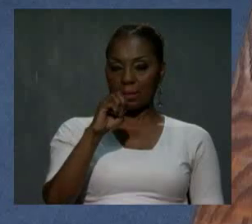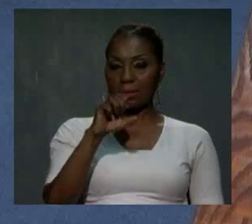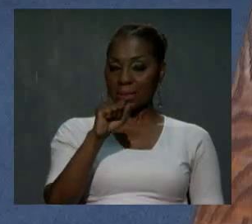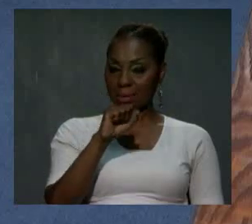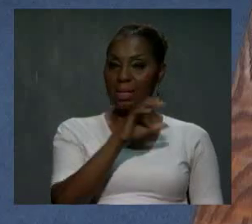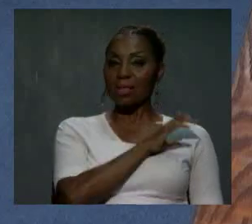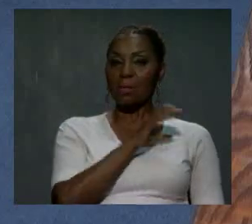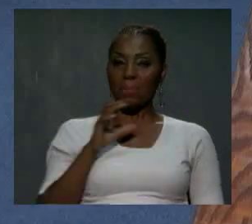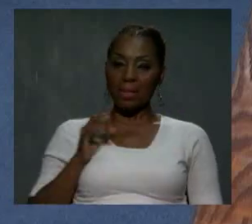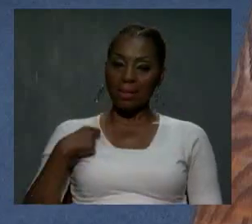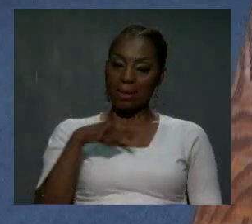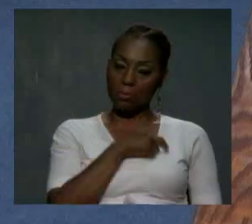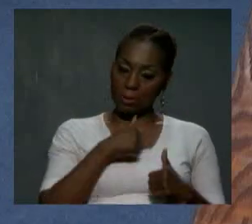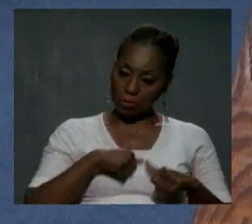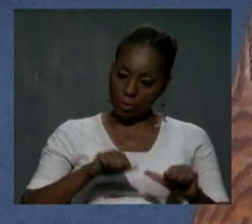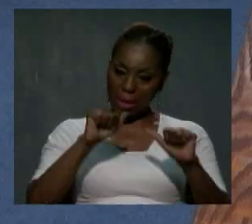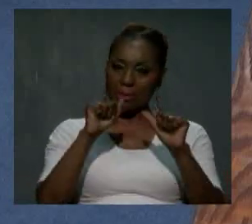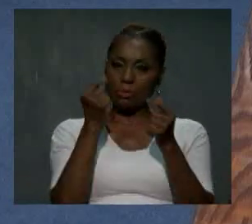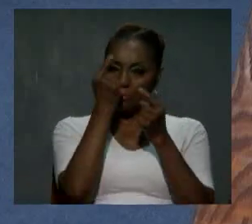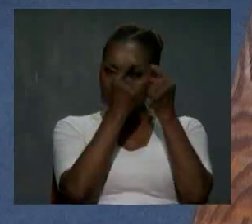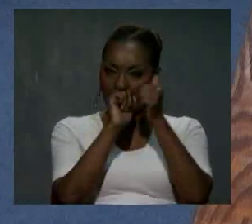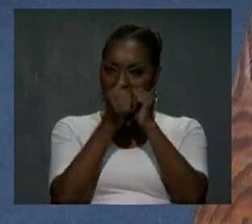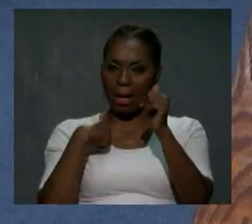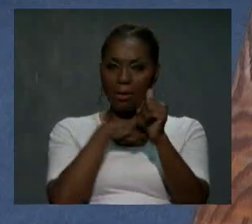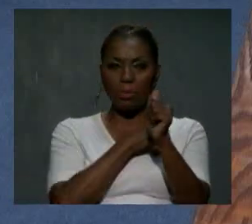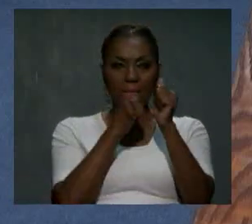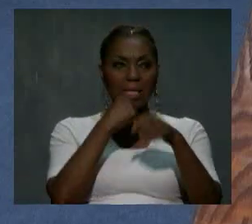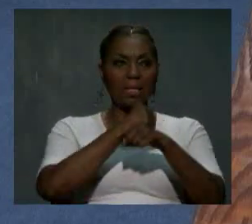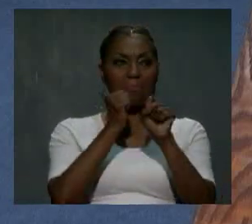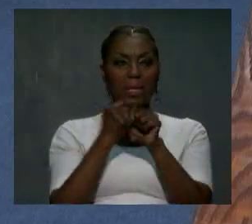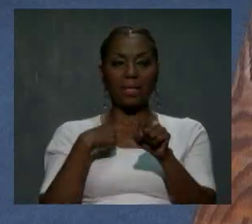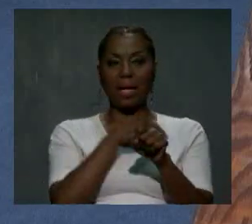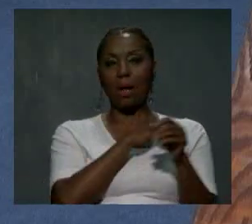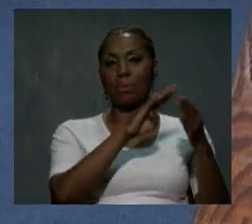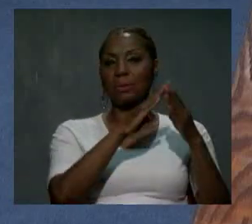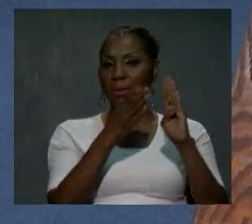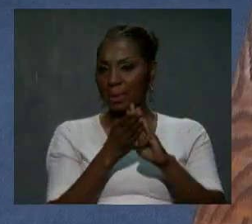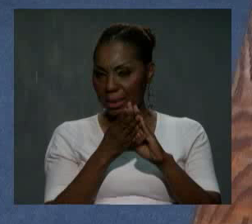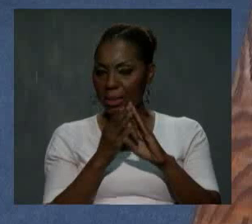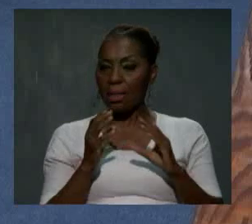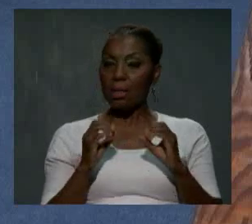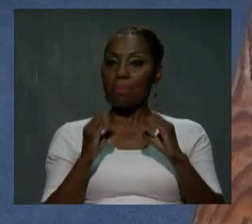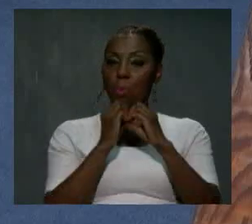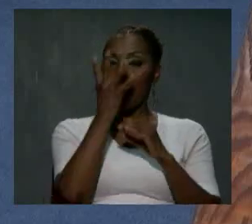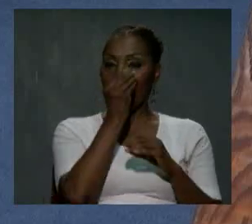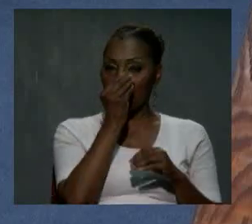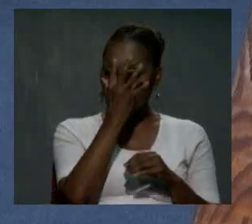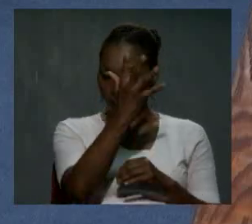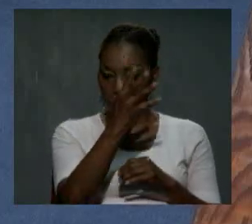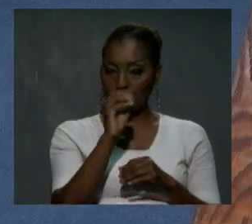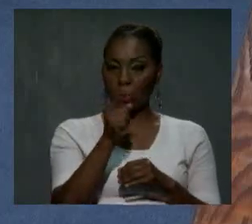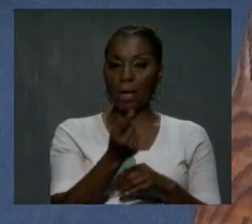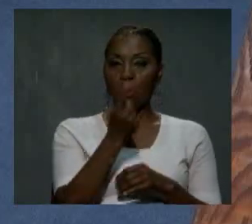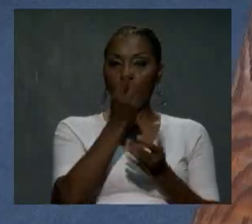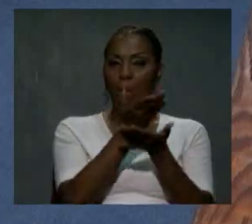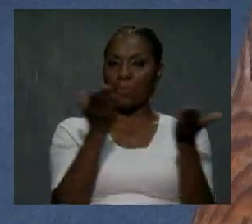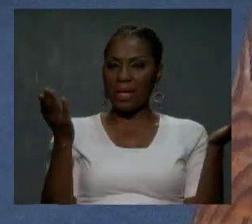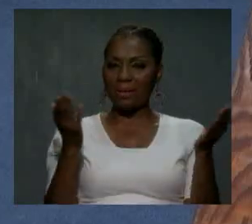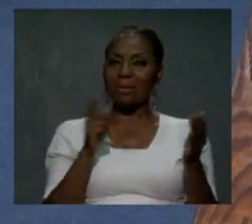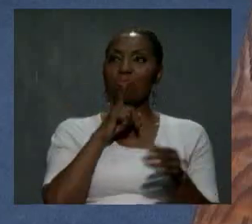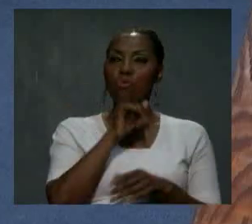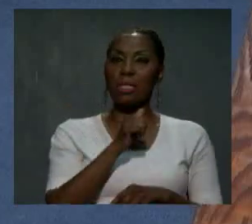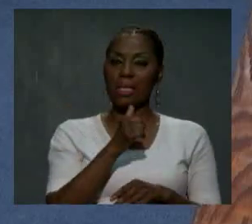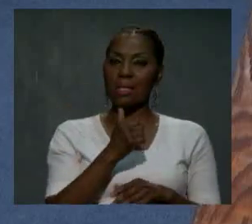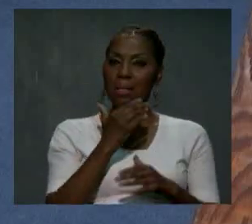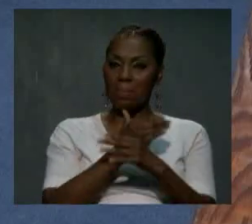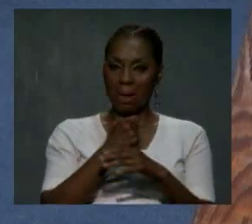trying to think of ways that we can make our city more, the public spaces of our city more beautiful. And one of the things that really has really bothered me